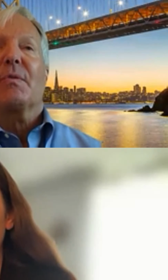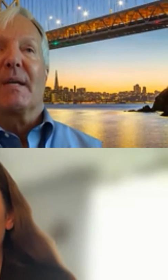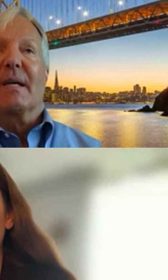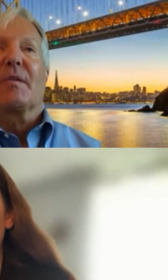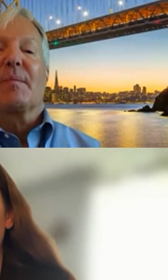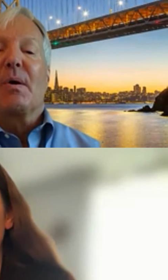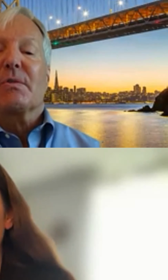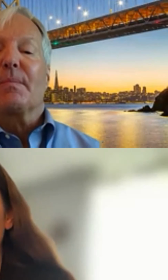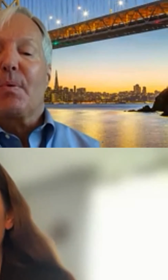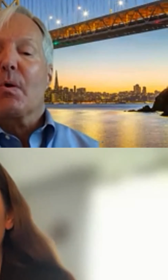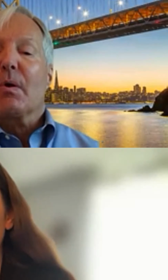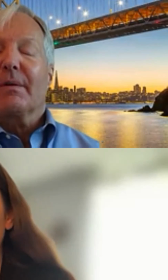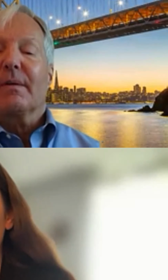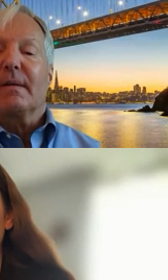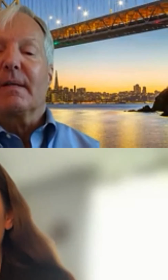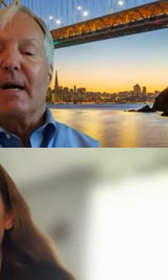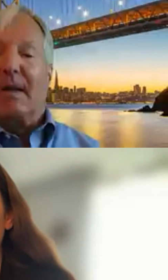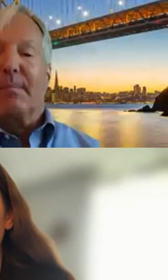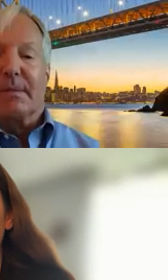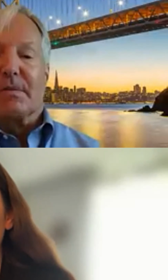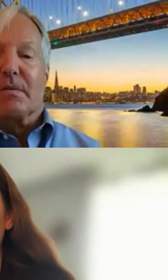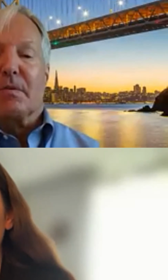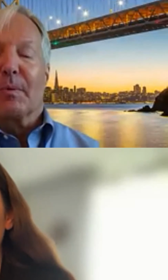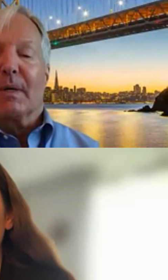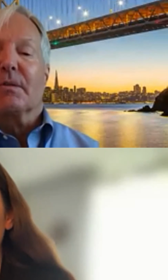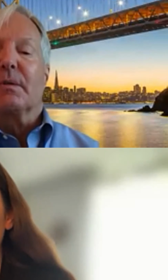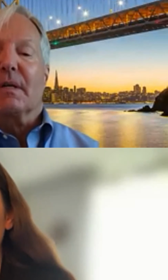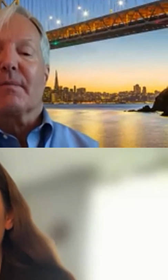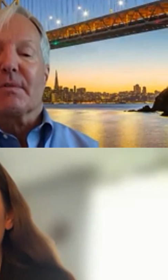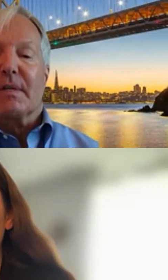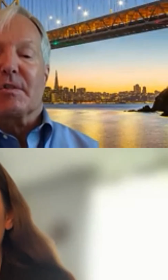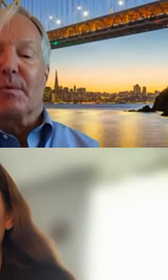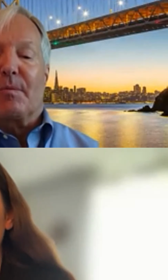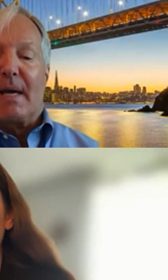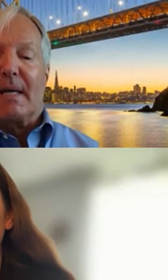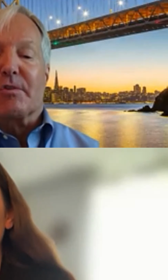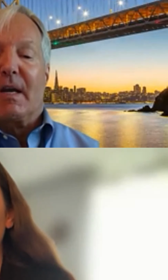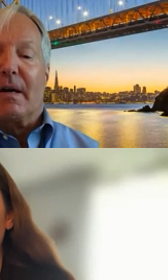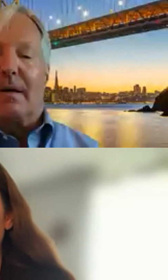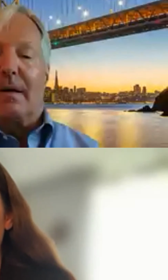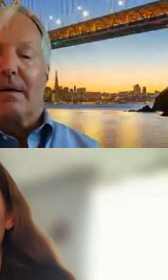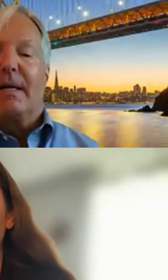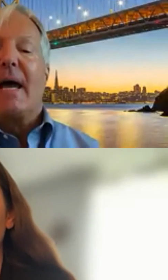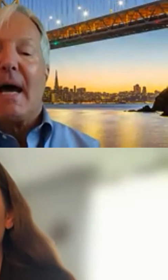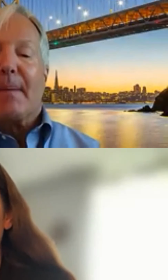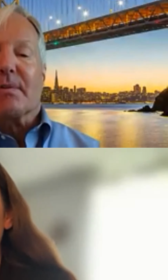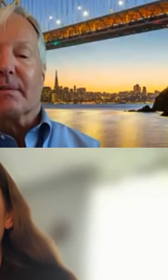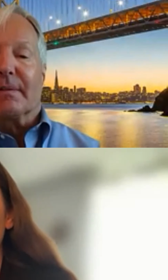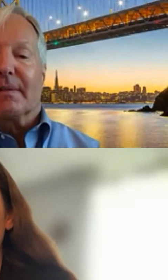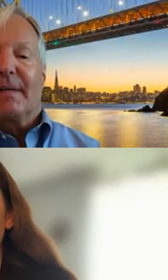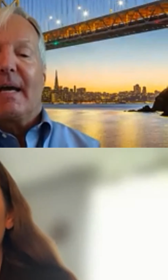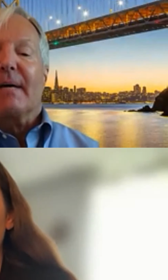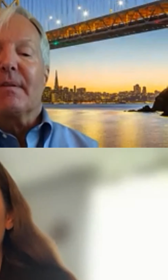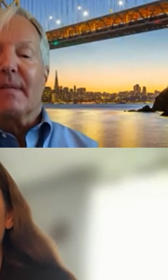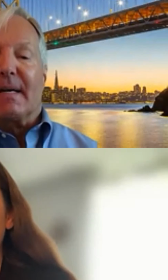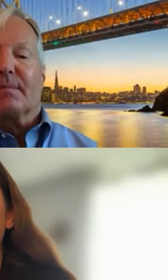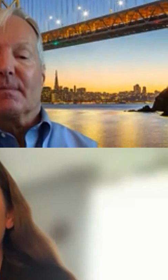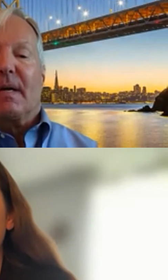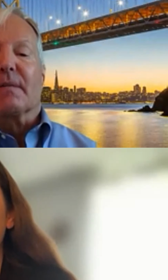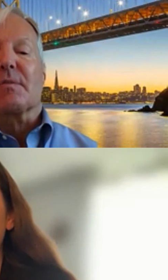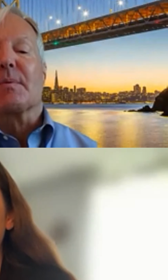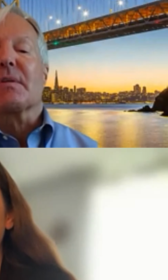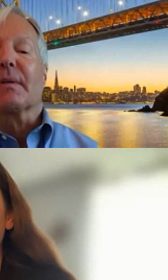you think are the most important elements to bring to a conversation with managed care, absent having